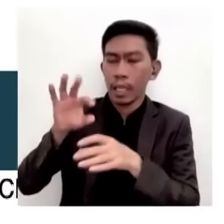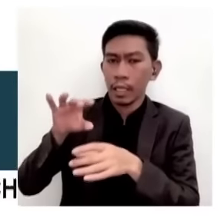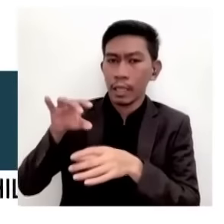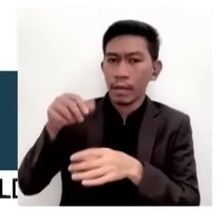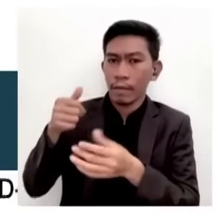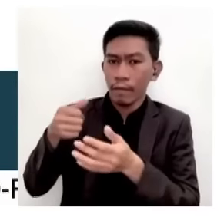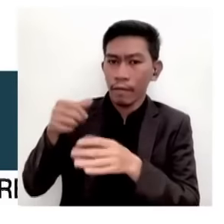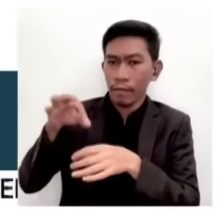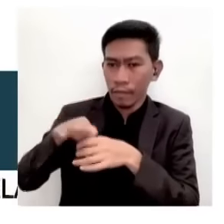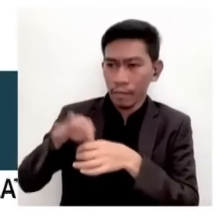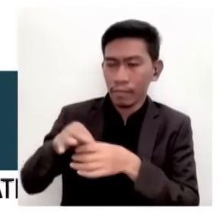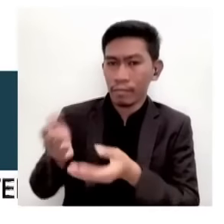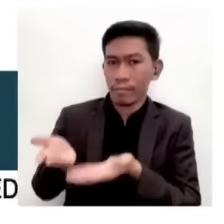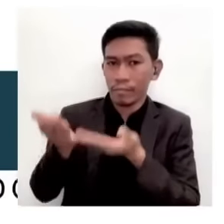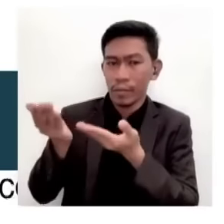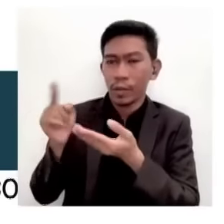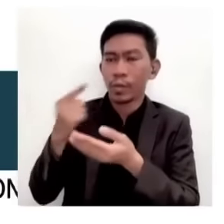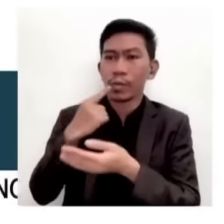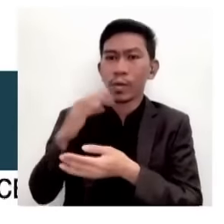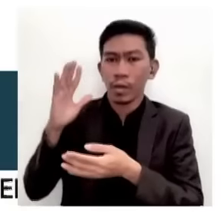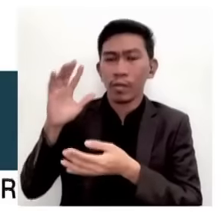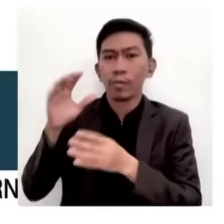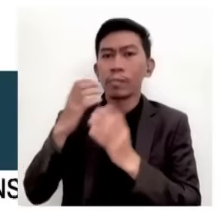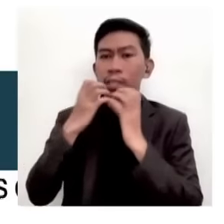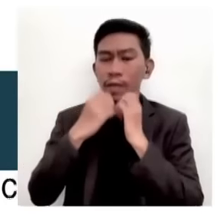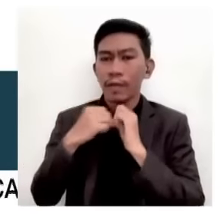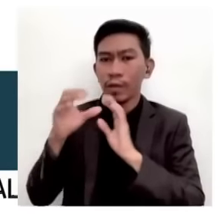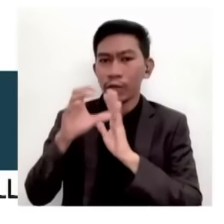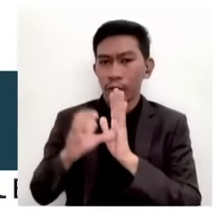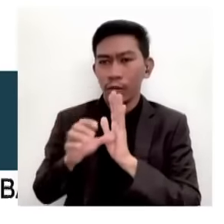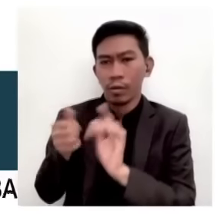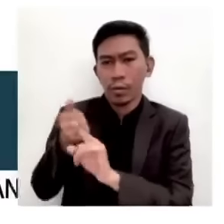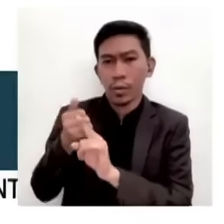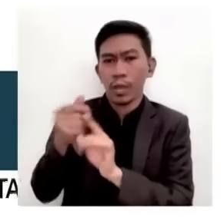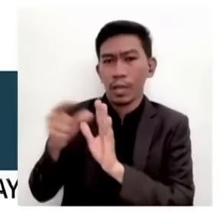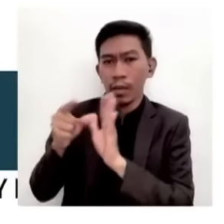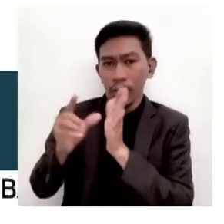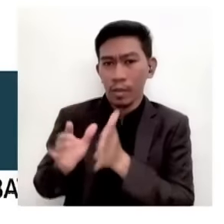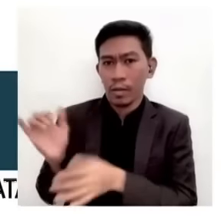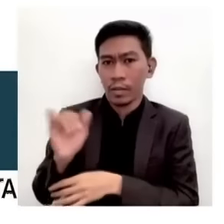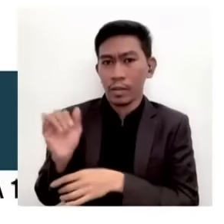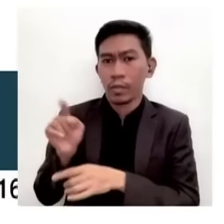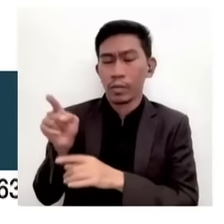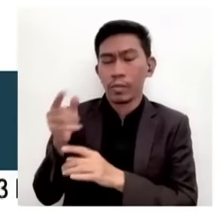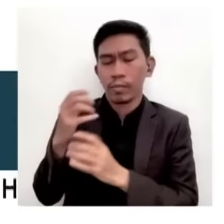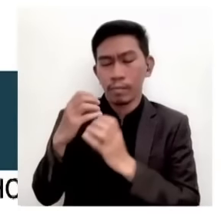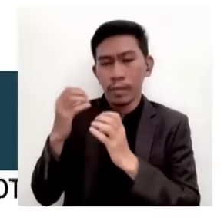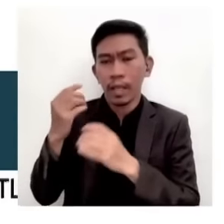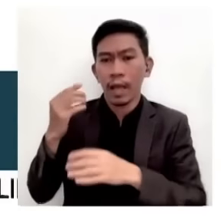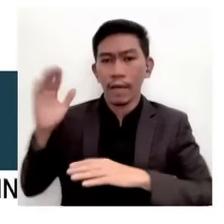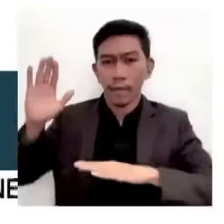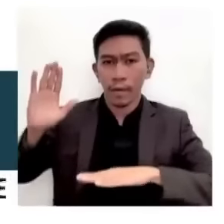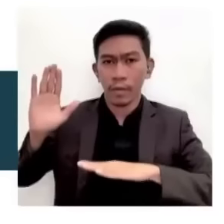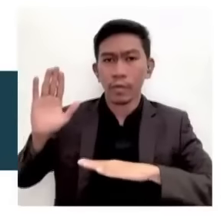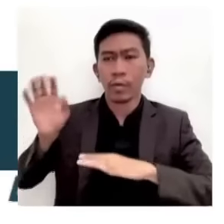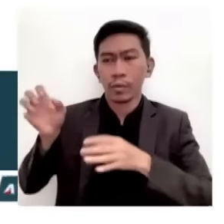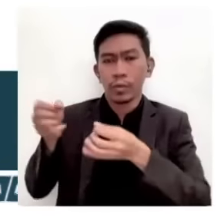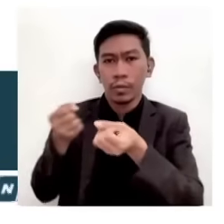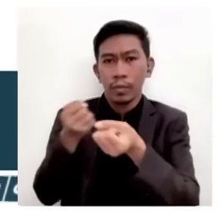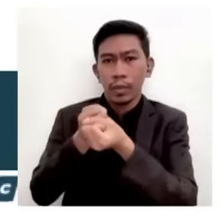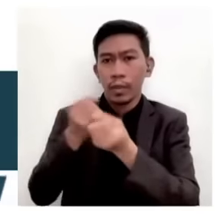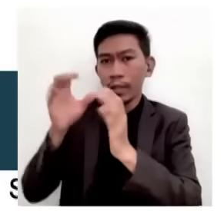the Constitution. You're also a lawyer. You took an oath to uphold the Constitution. How is this call